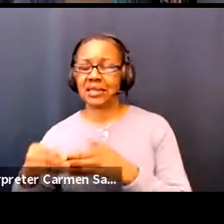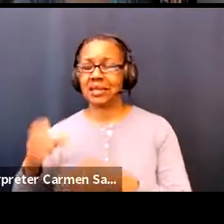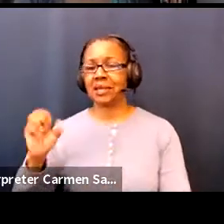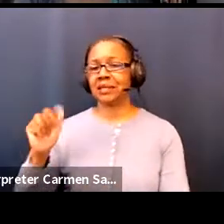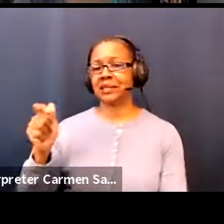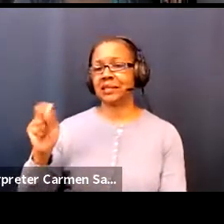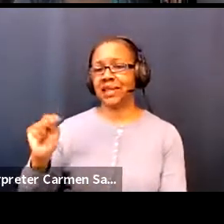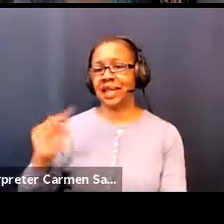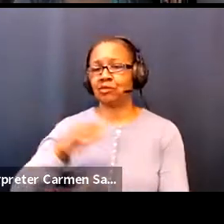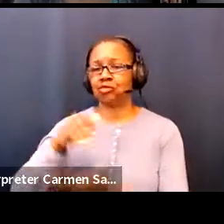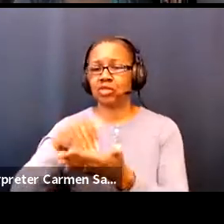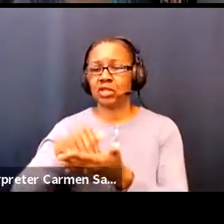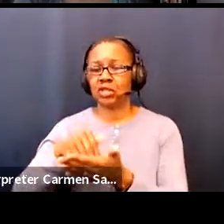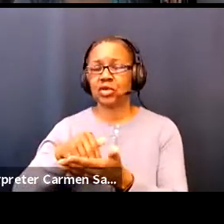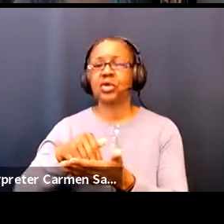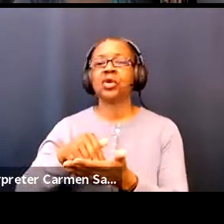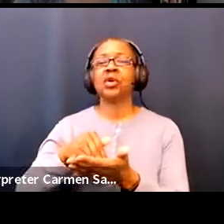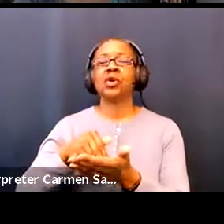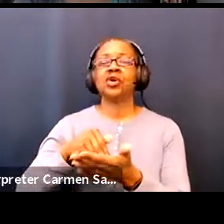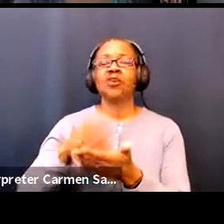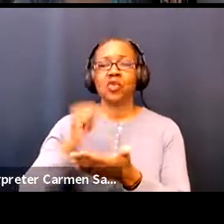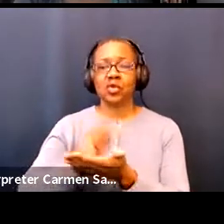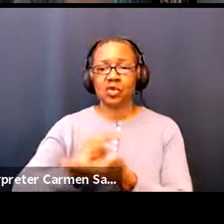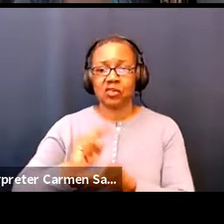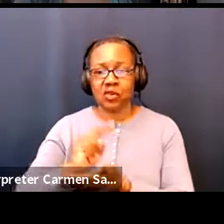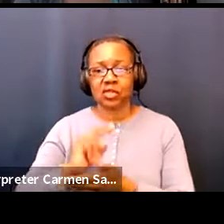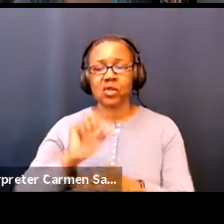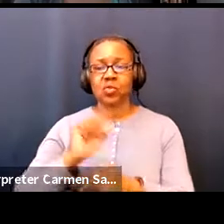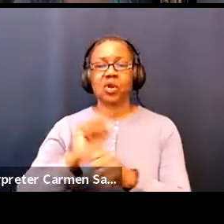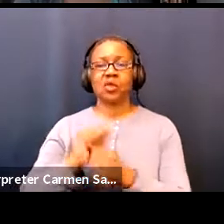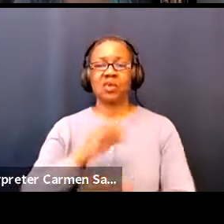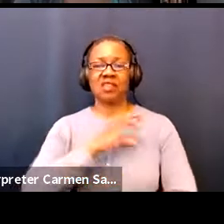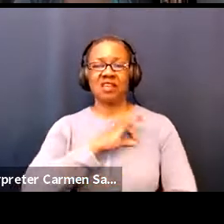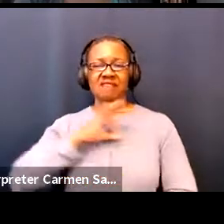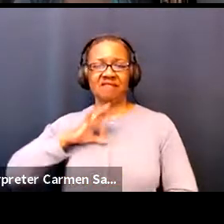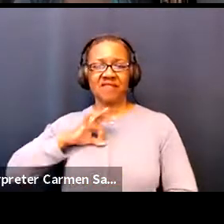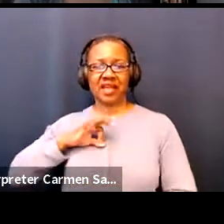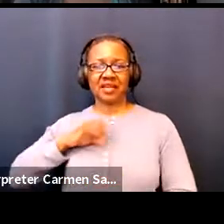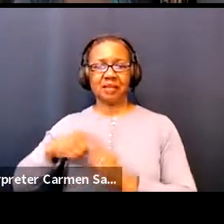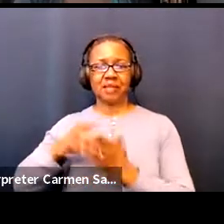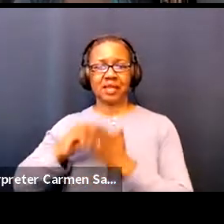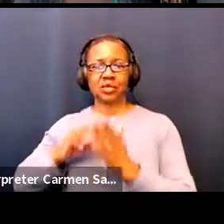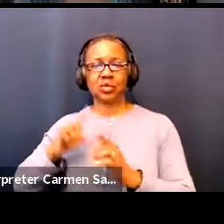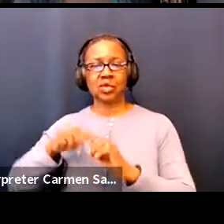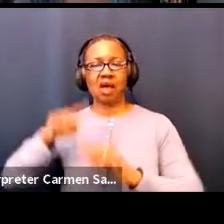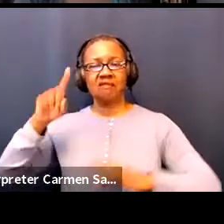Center for the university, working mainly with faculty and students on projects